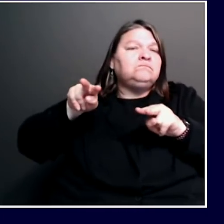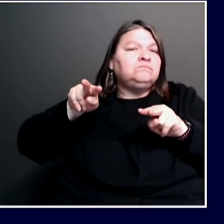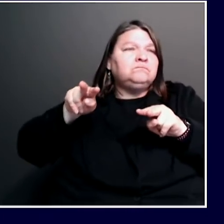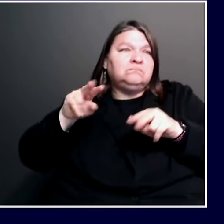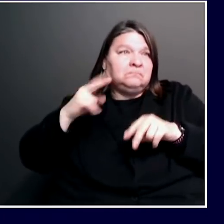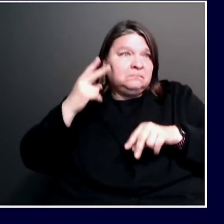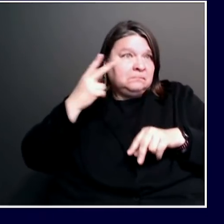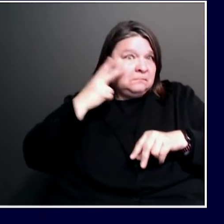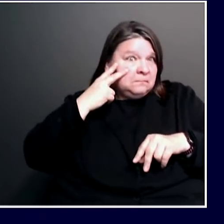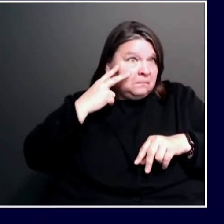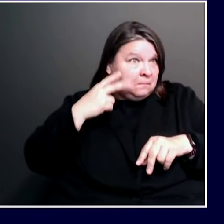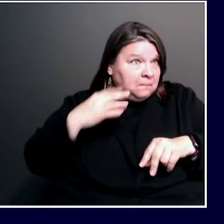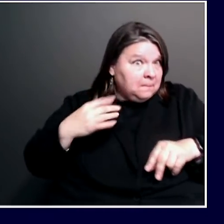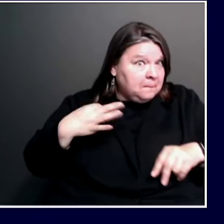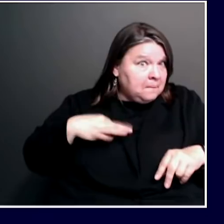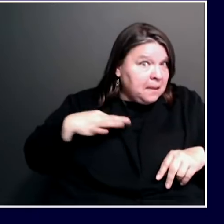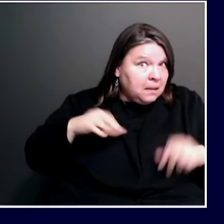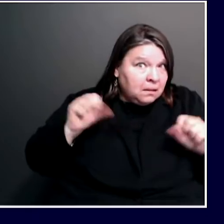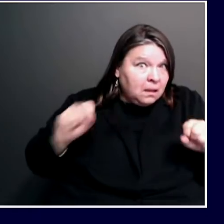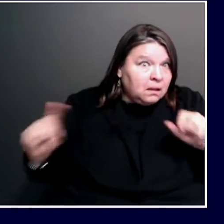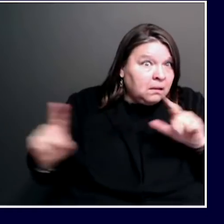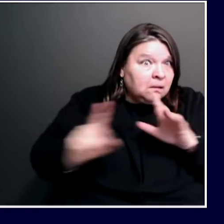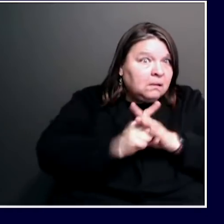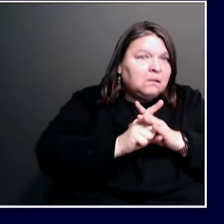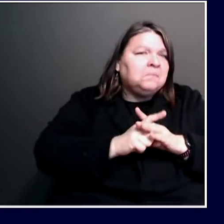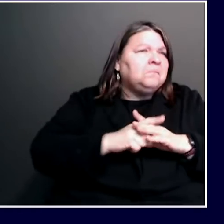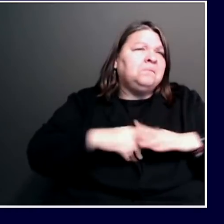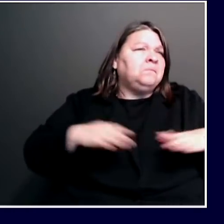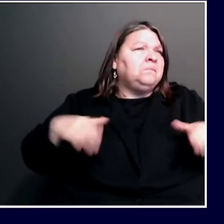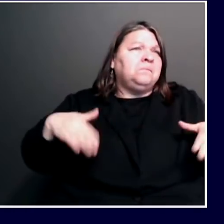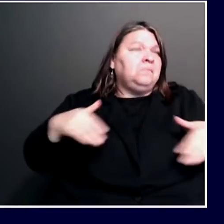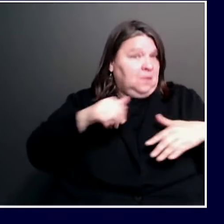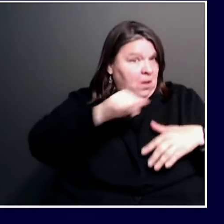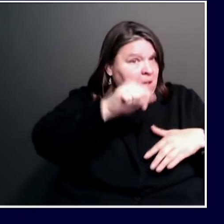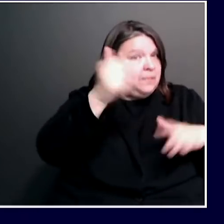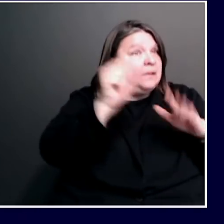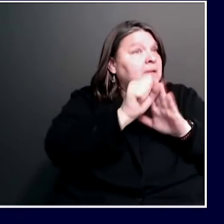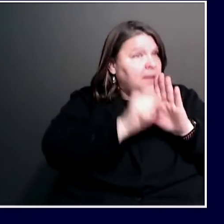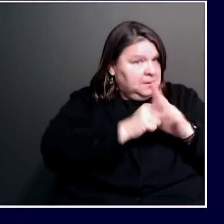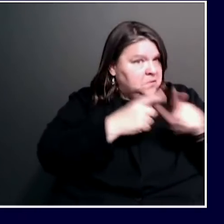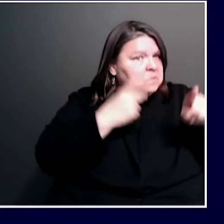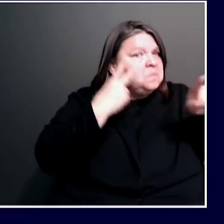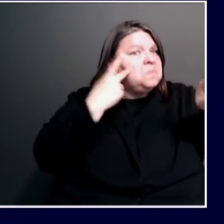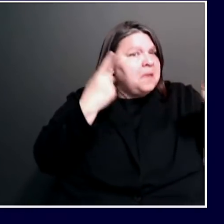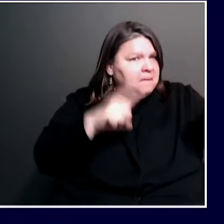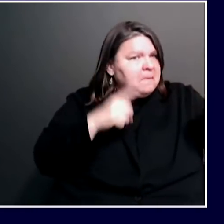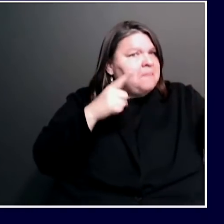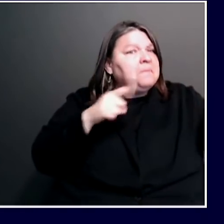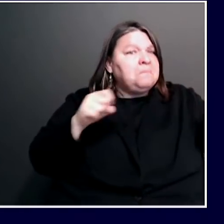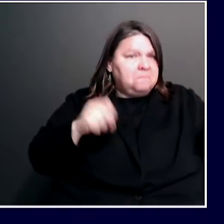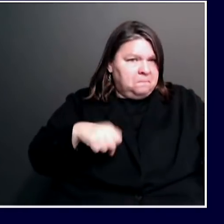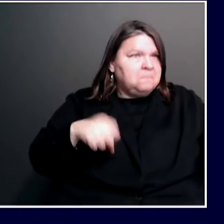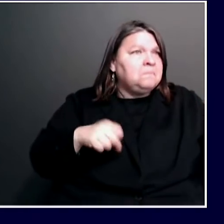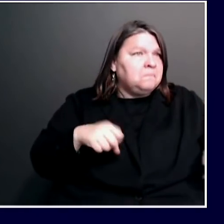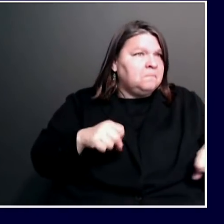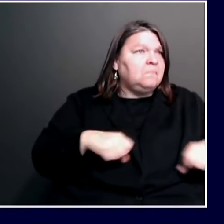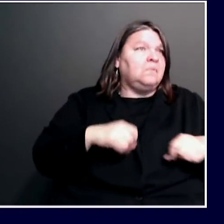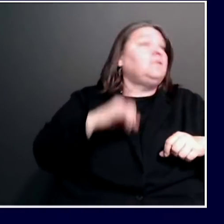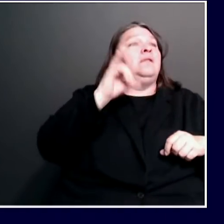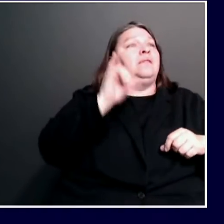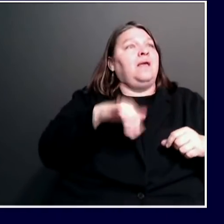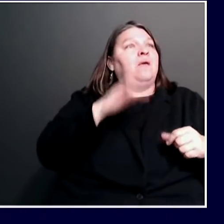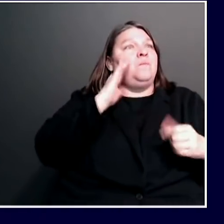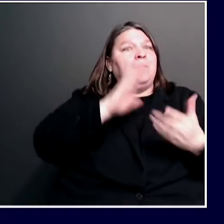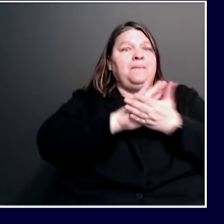been detected in a few states in the United States. Whether it is able to outcompete, as the biologists refer to